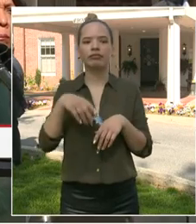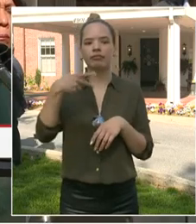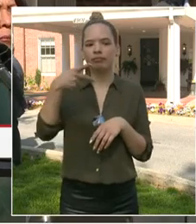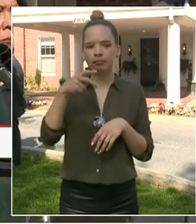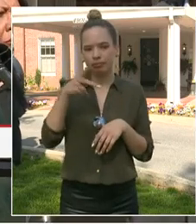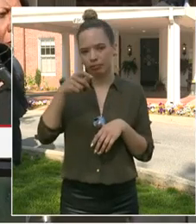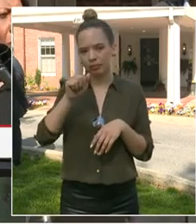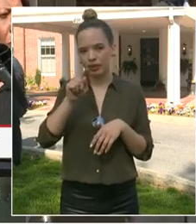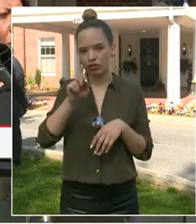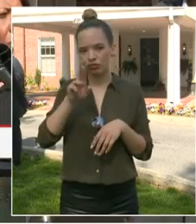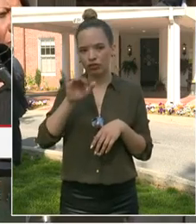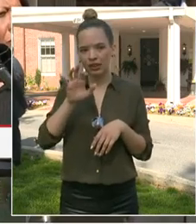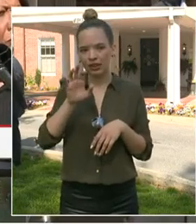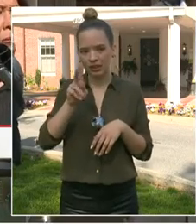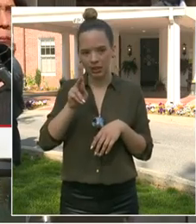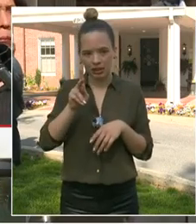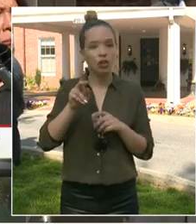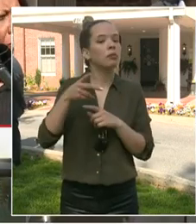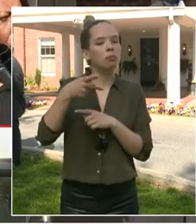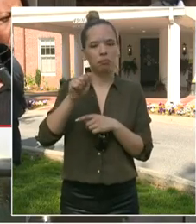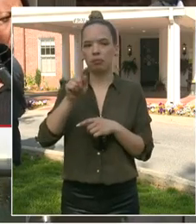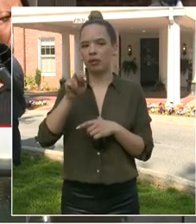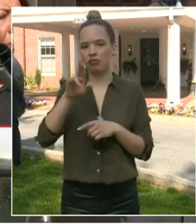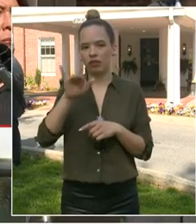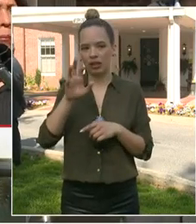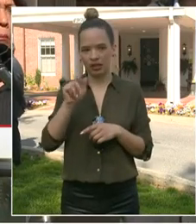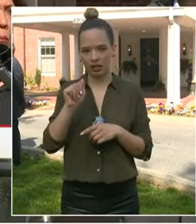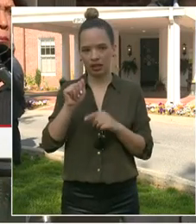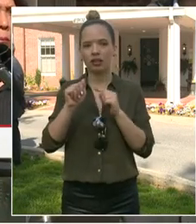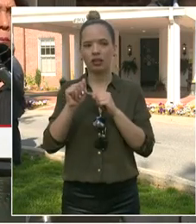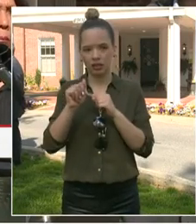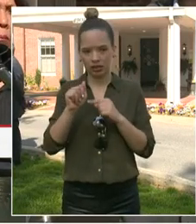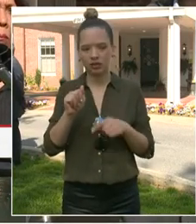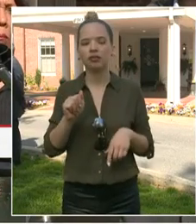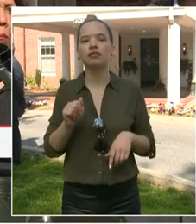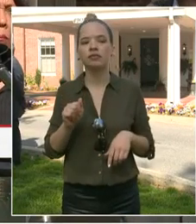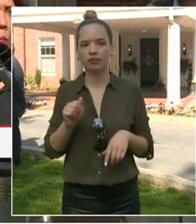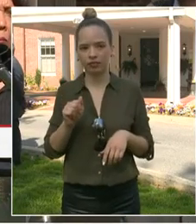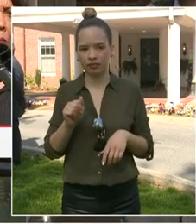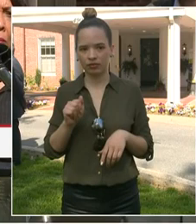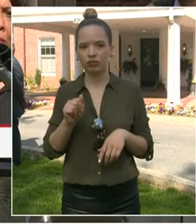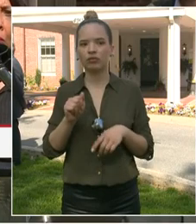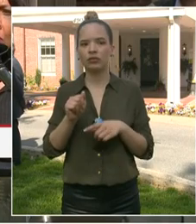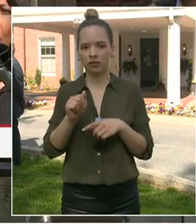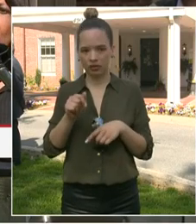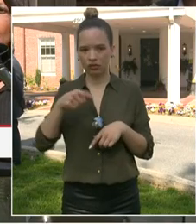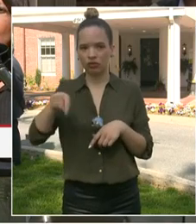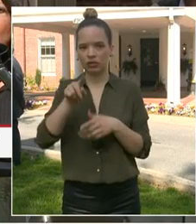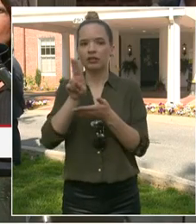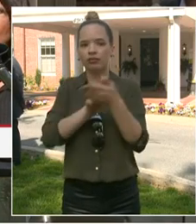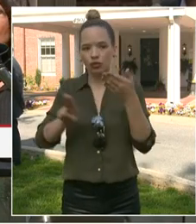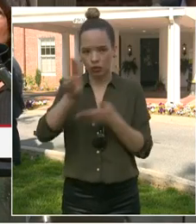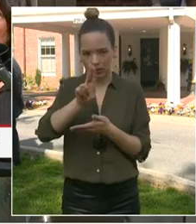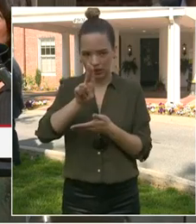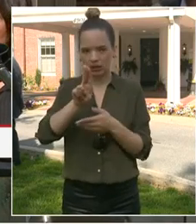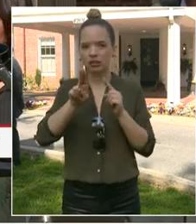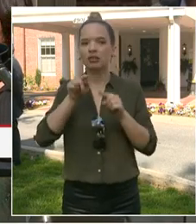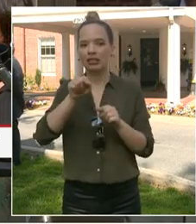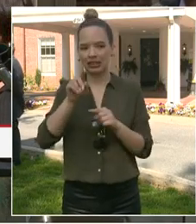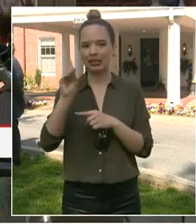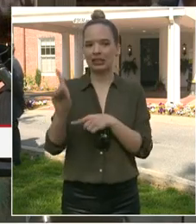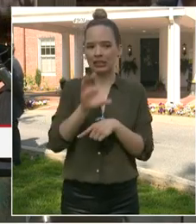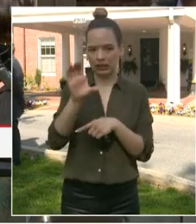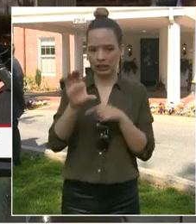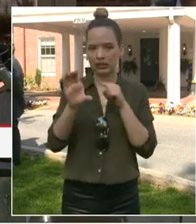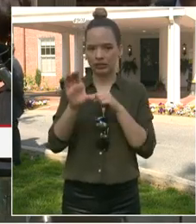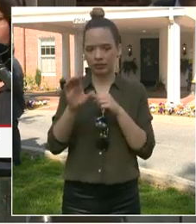the president of Trinity University of Washington, Dr. Barbara Bass, the vice president for health affairs and dean